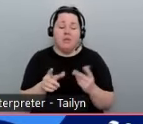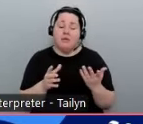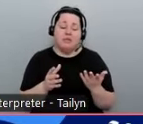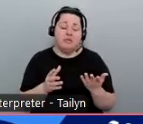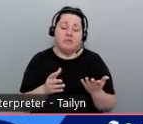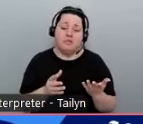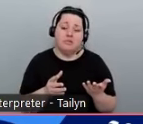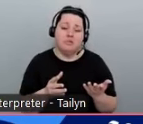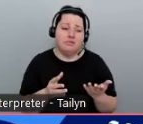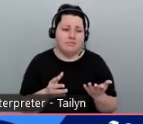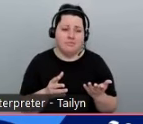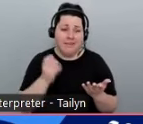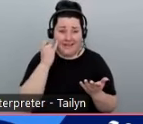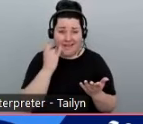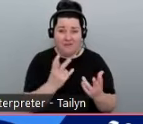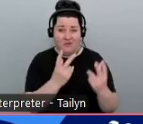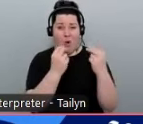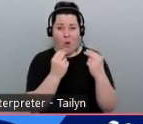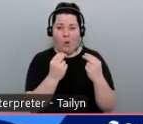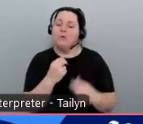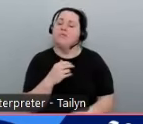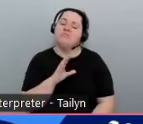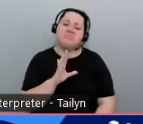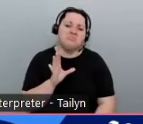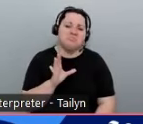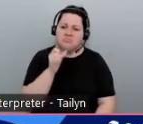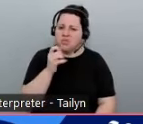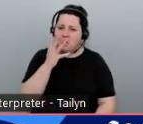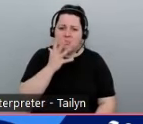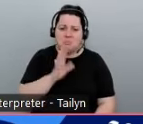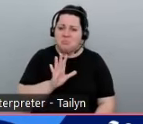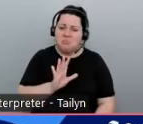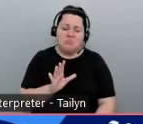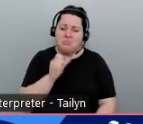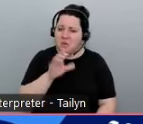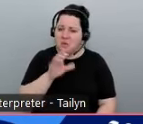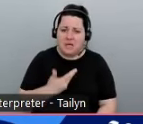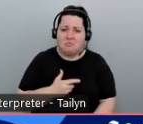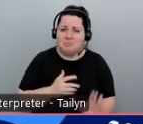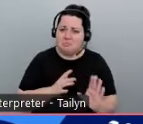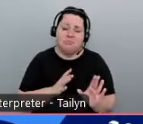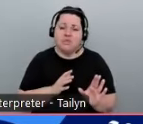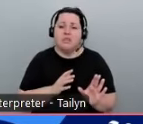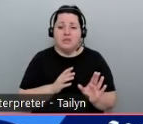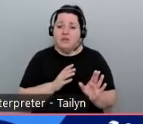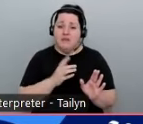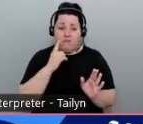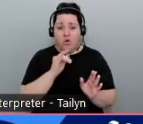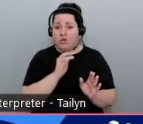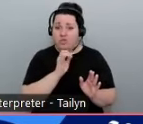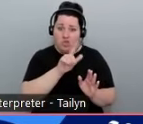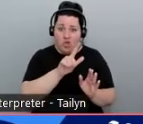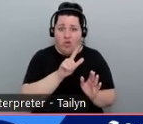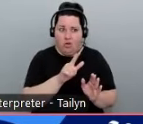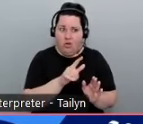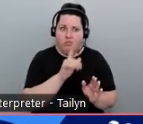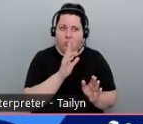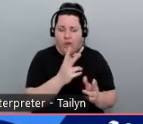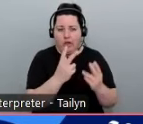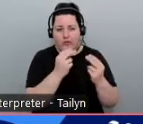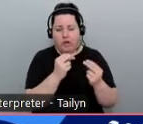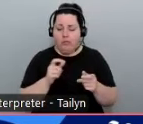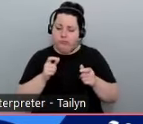don't be discouraged if it doesn't get accepted the first time around. Even within a journal, it'll usually get rejected and revise